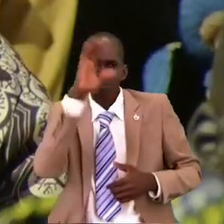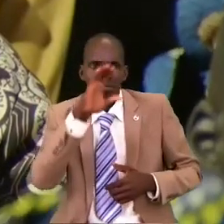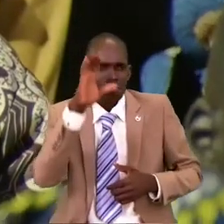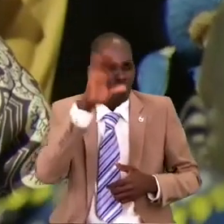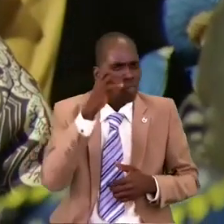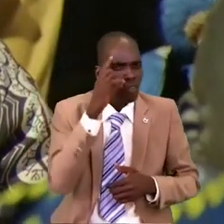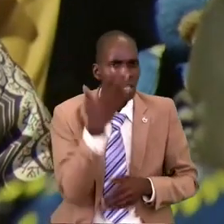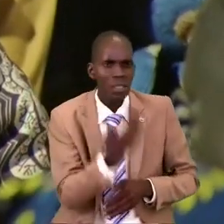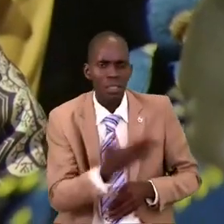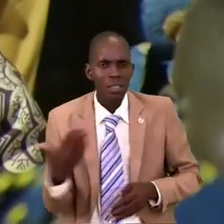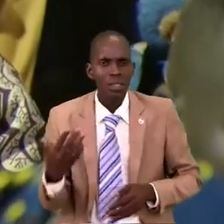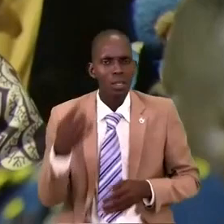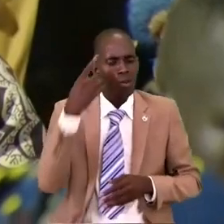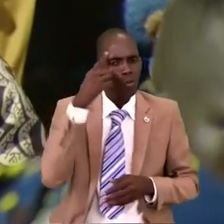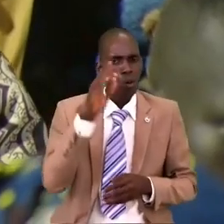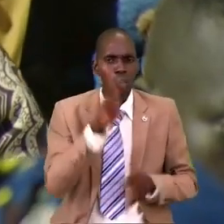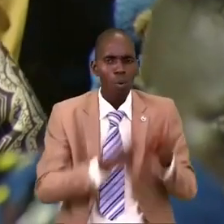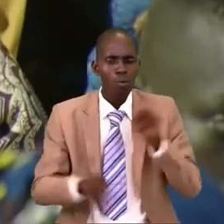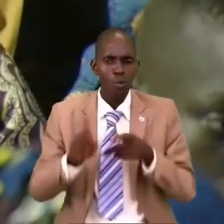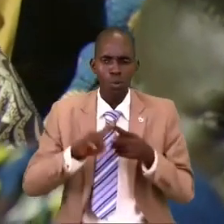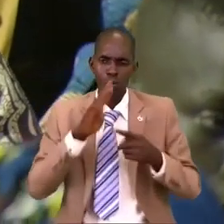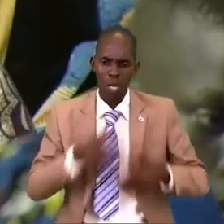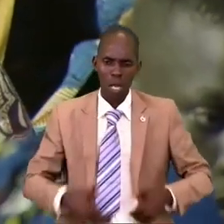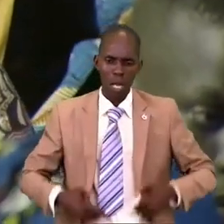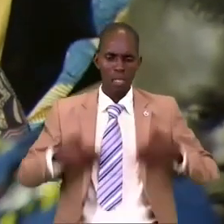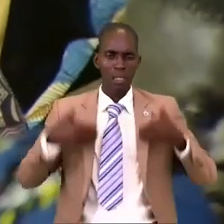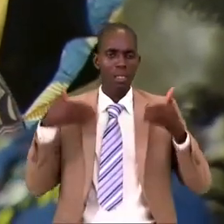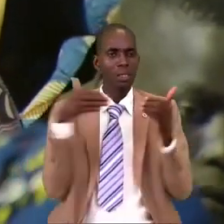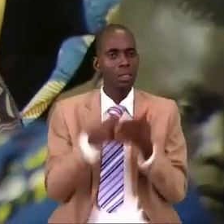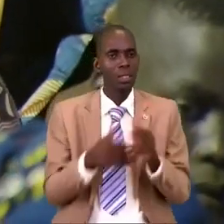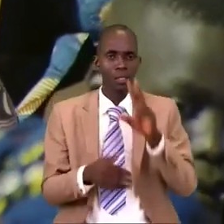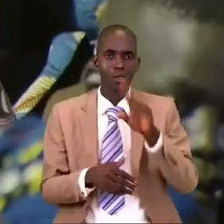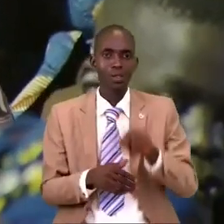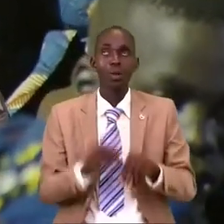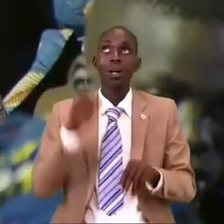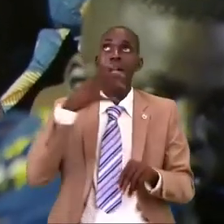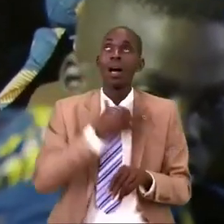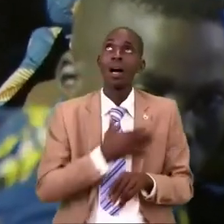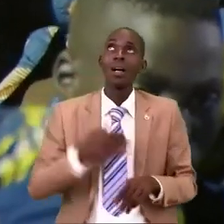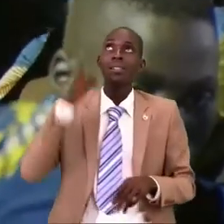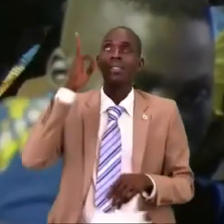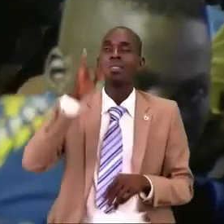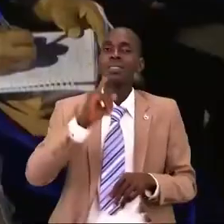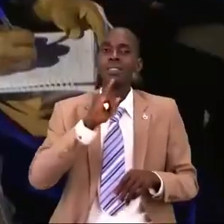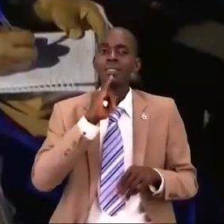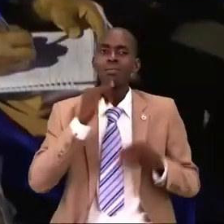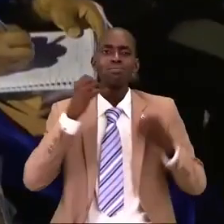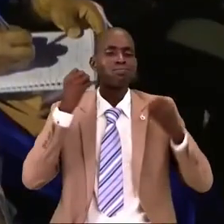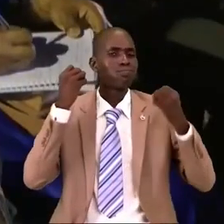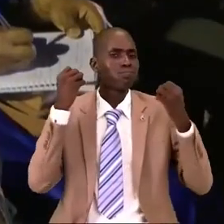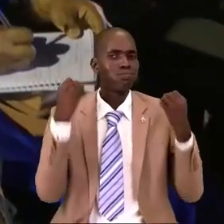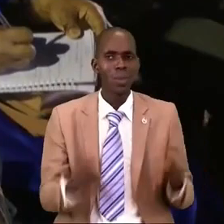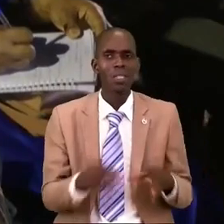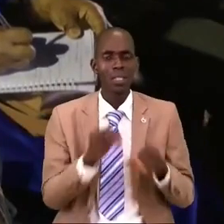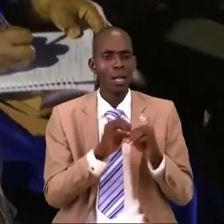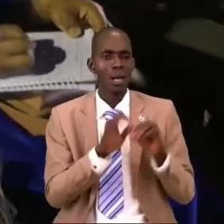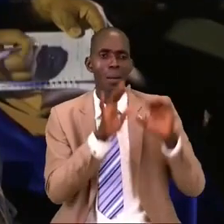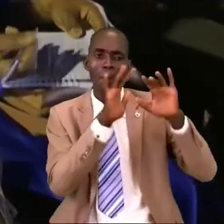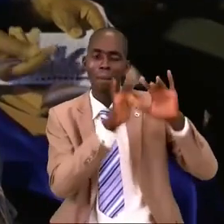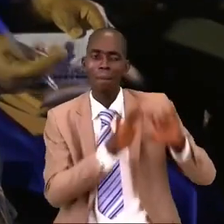plenteous in mercy. Look at verse 11. In verse 11, it tells us, for as the heaven is